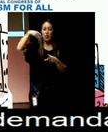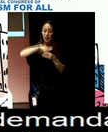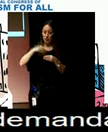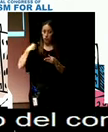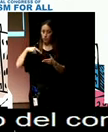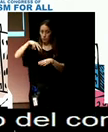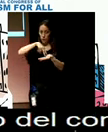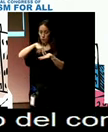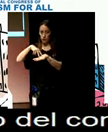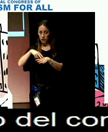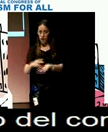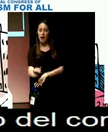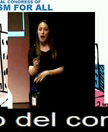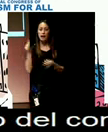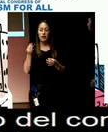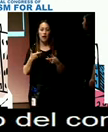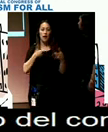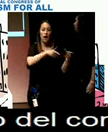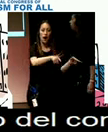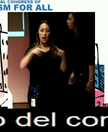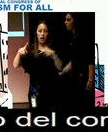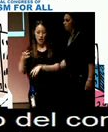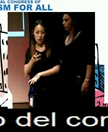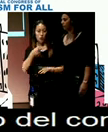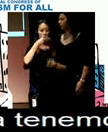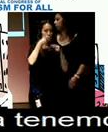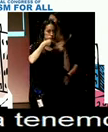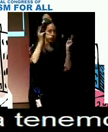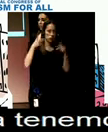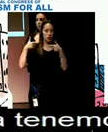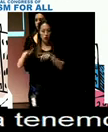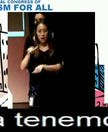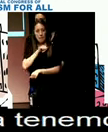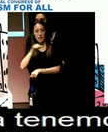have a public and a private area. Within the public area, you have general information, news